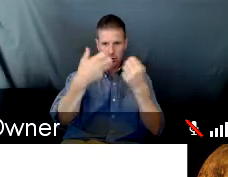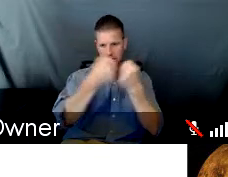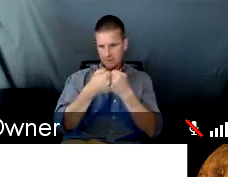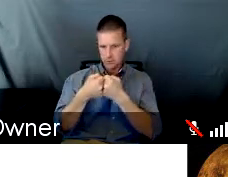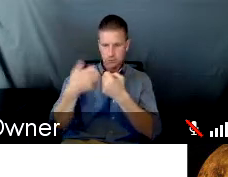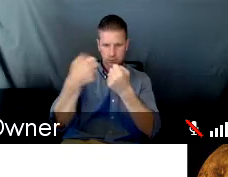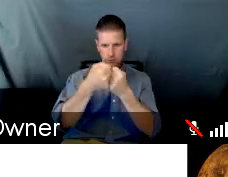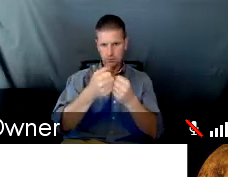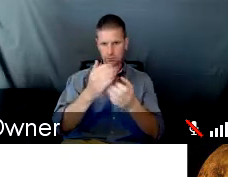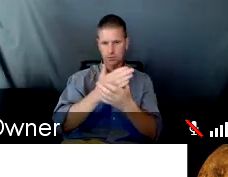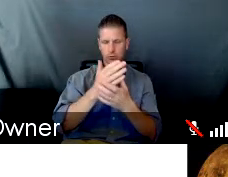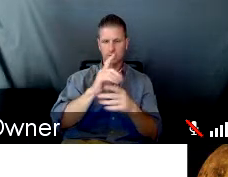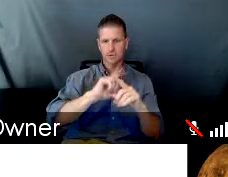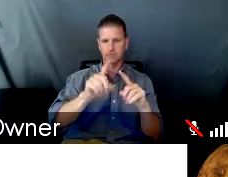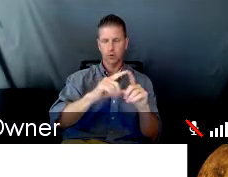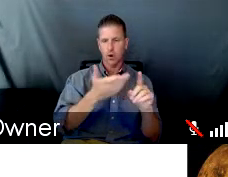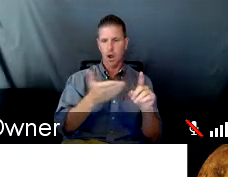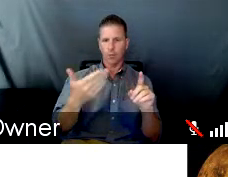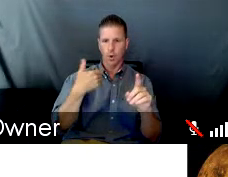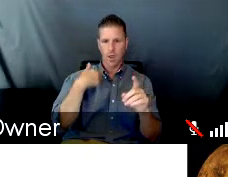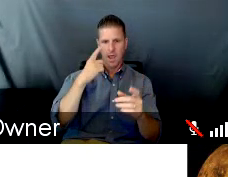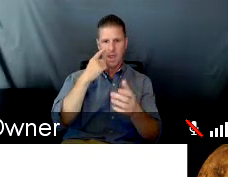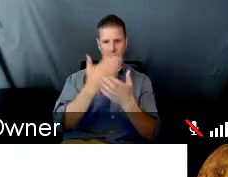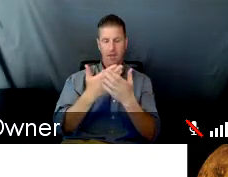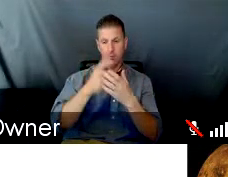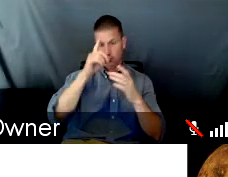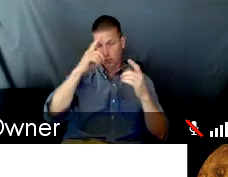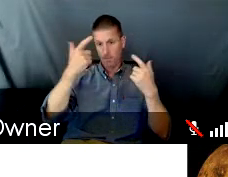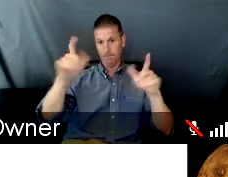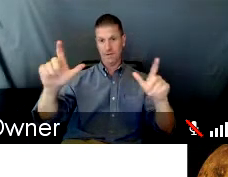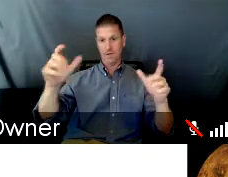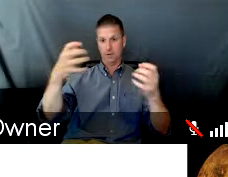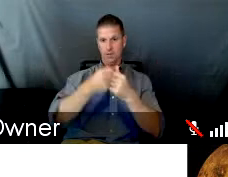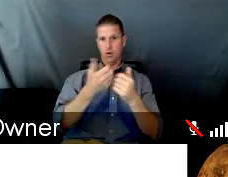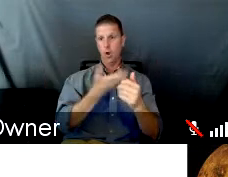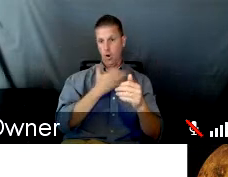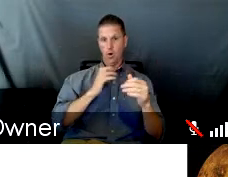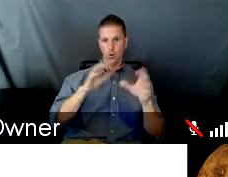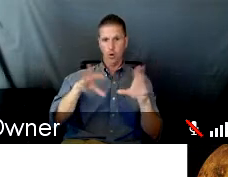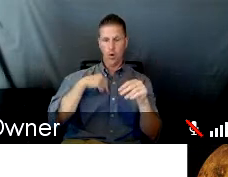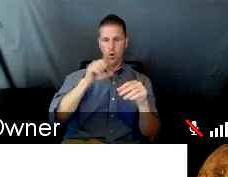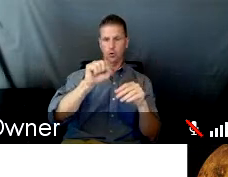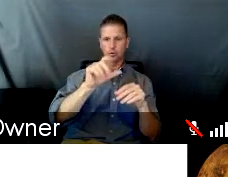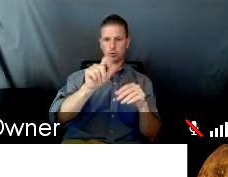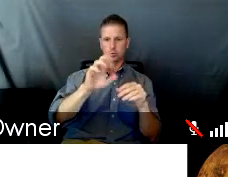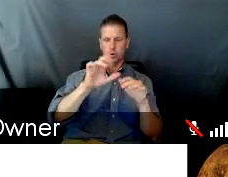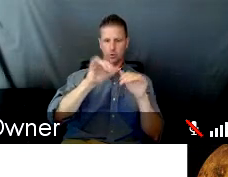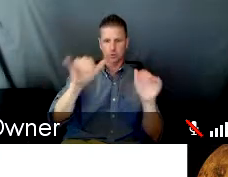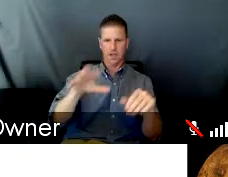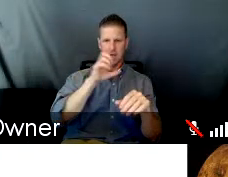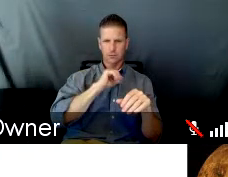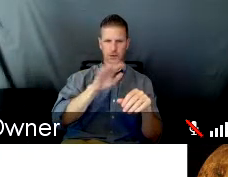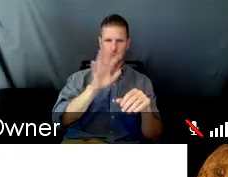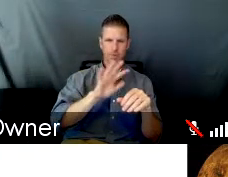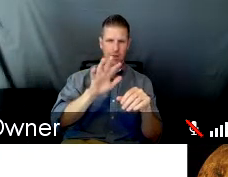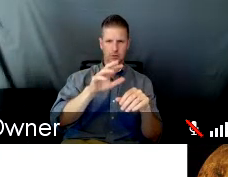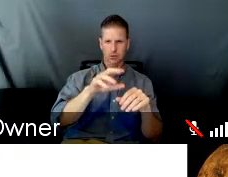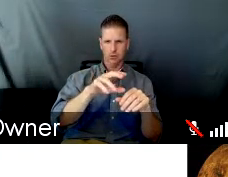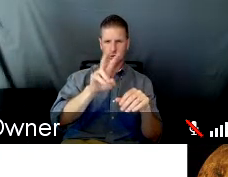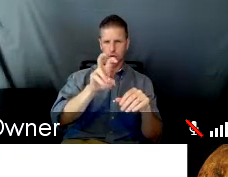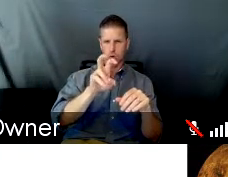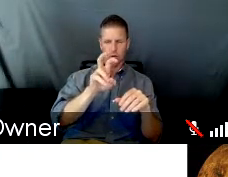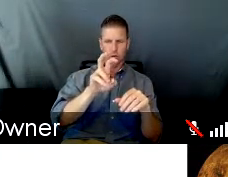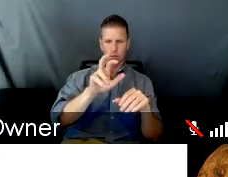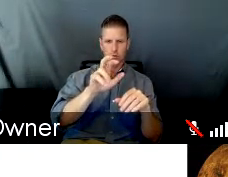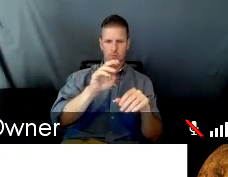between different objects, and we have evidence for giant collisions in our own solar system when it had an age of about a couple 100 million years or